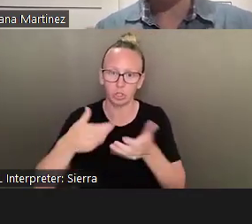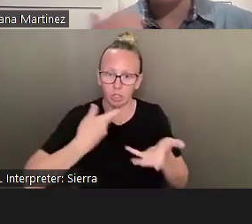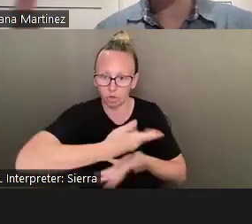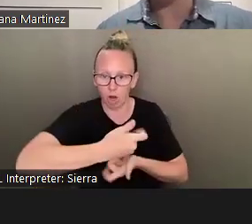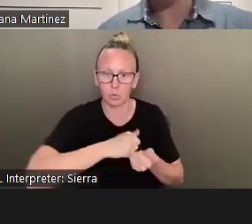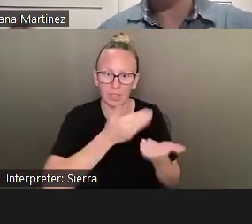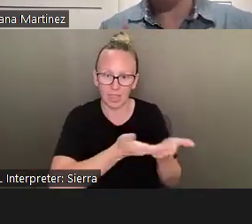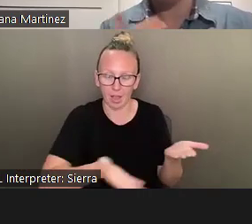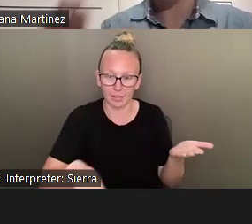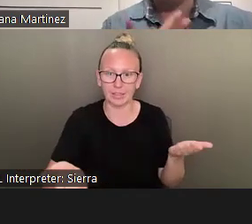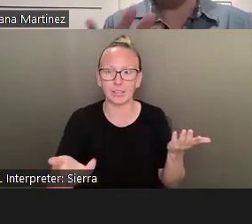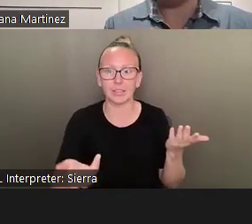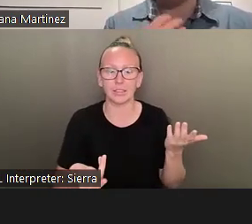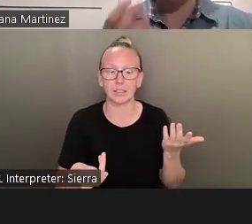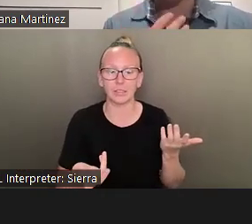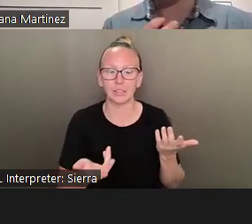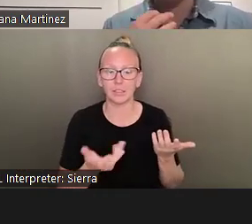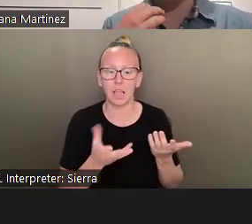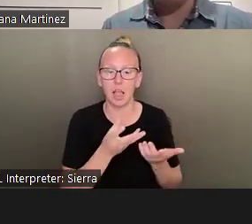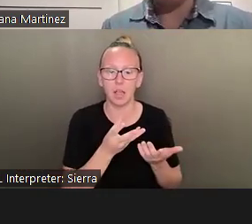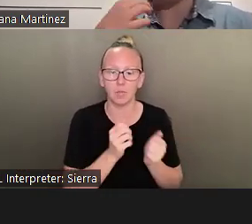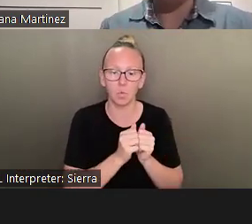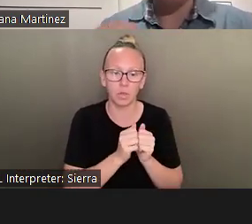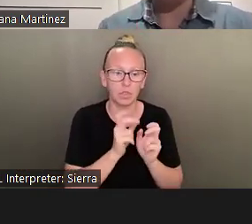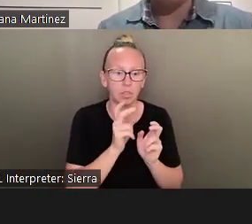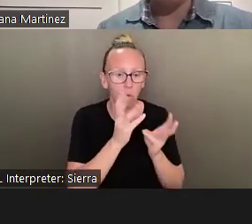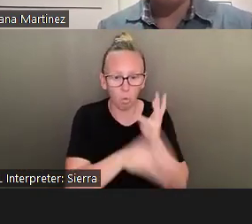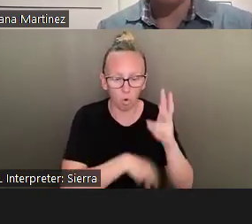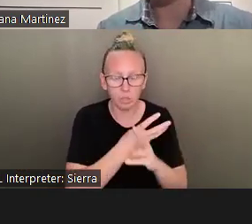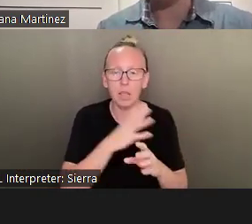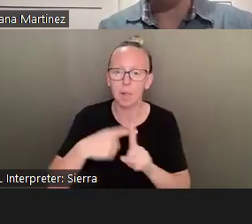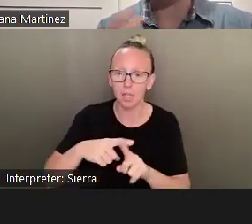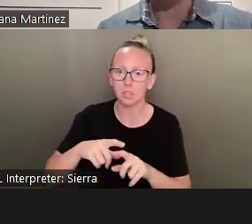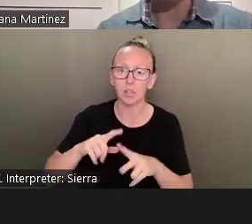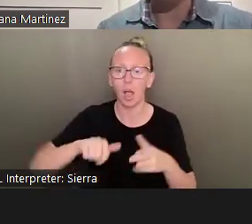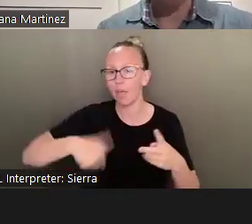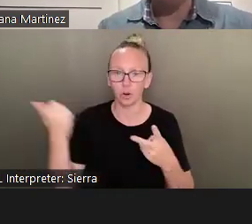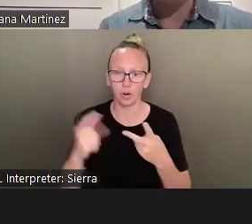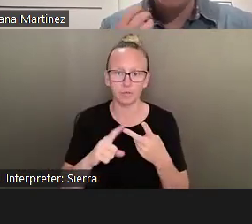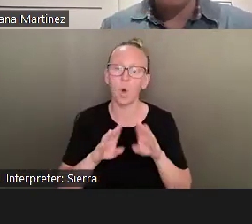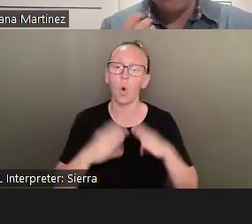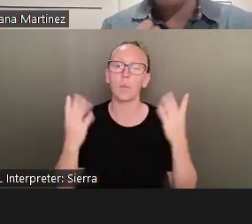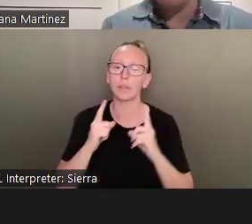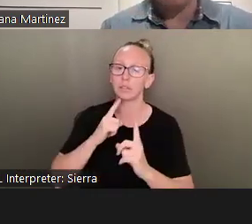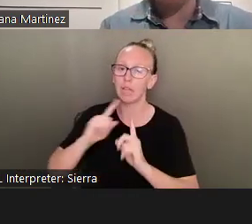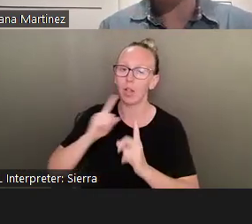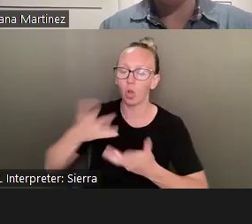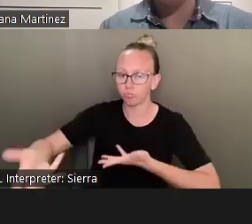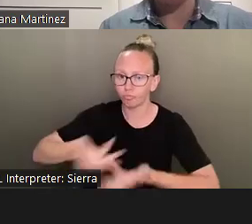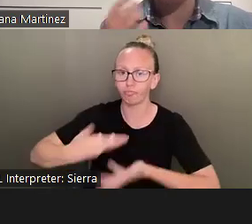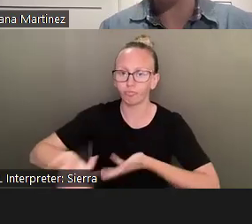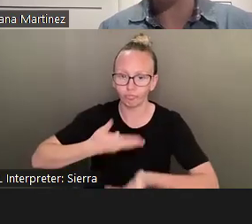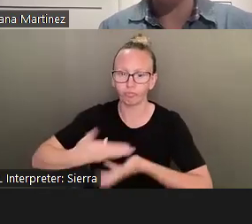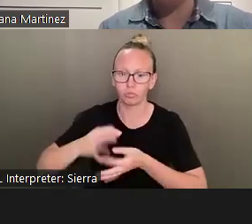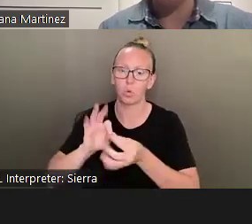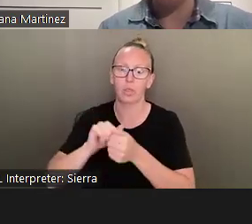the desire for an open dialogue that comes from and is based entirely in touch, which is that is the thing I'm interested in.